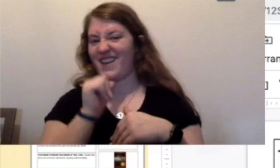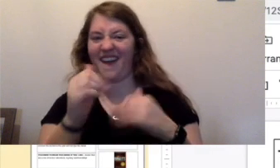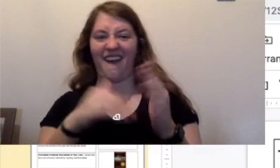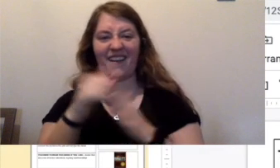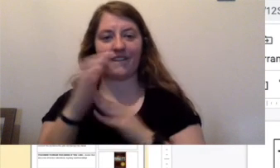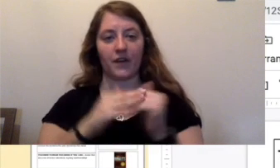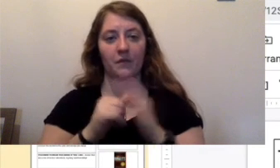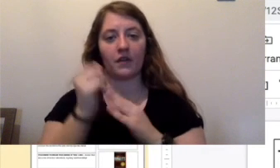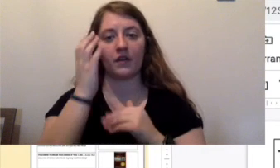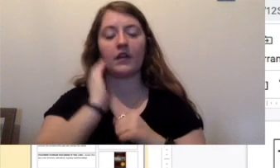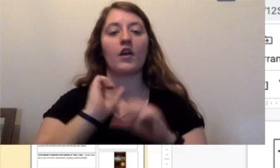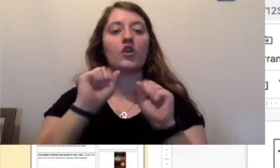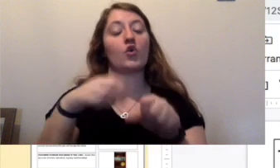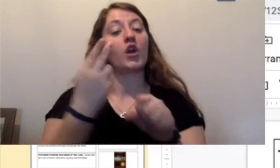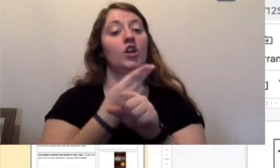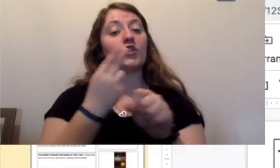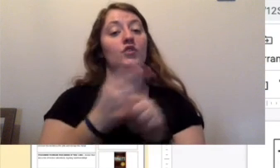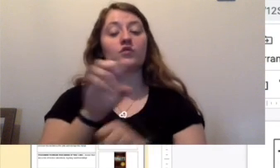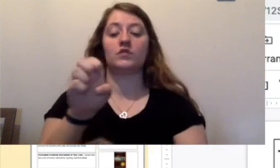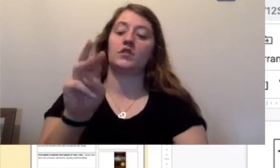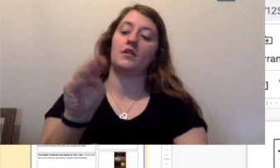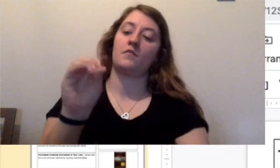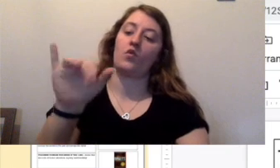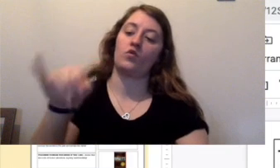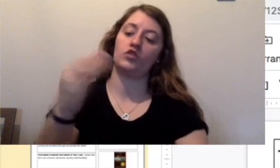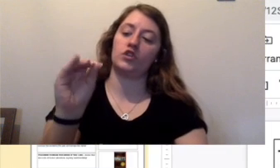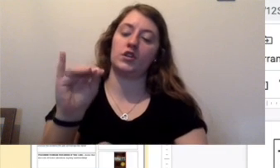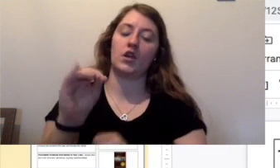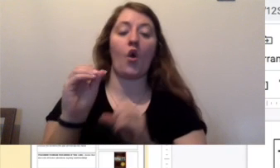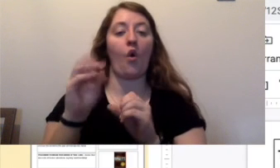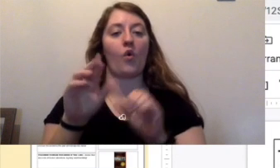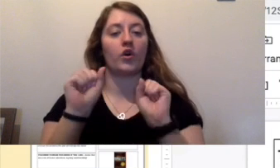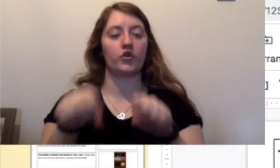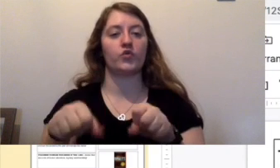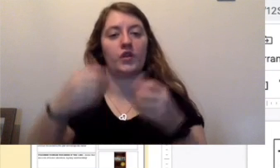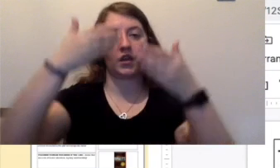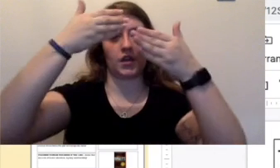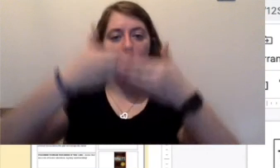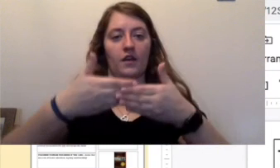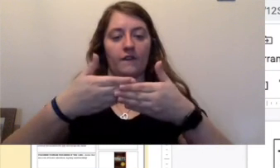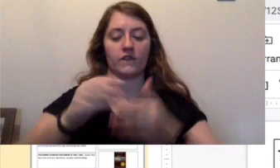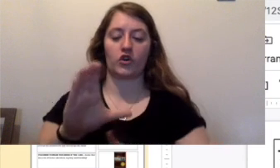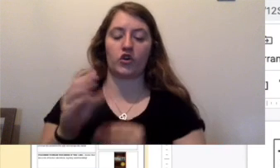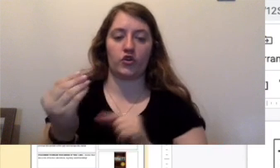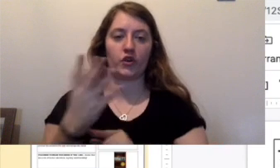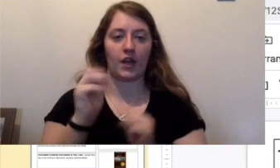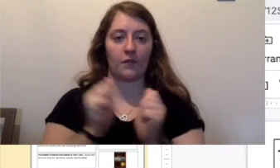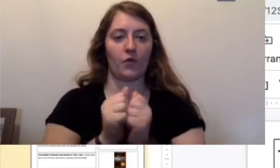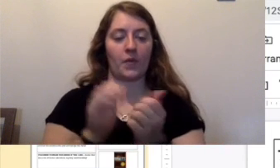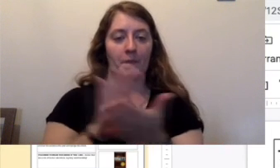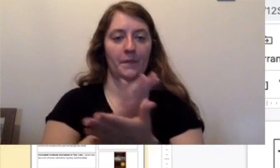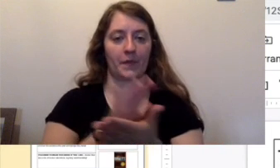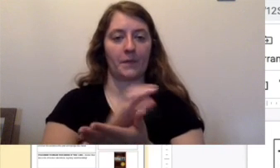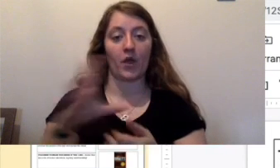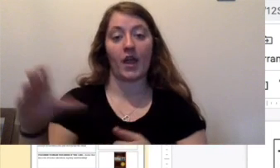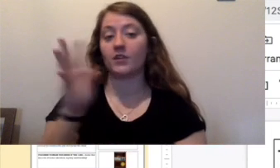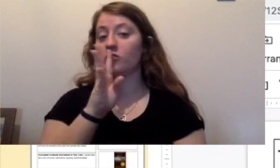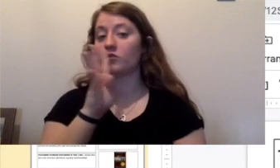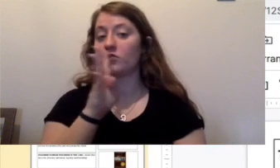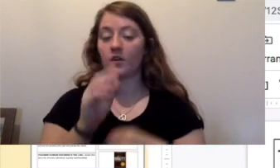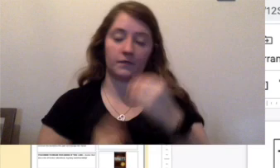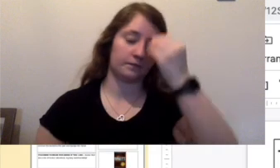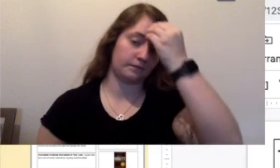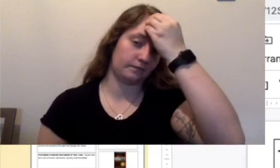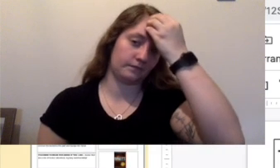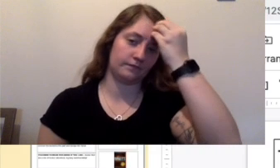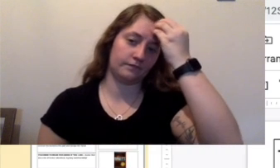emoji over your face in Flipgrid, or you can just cover up your camera with a piece of paper. and talk over it. I